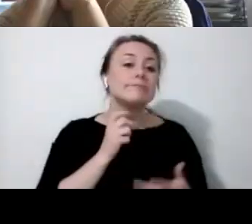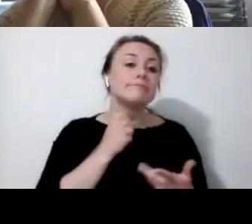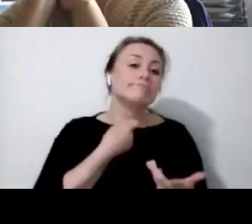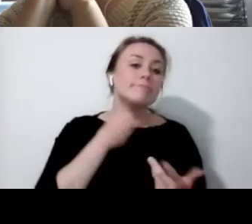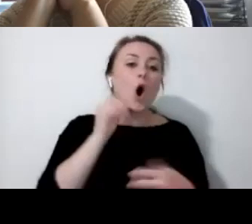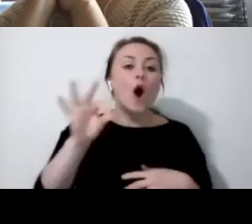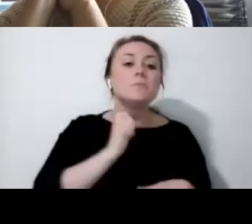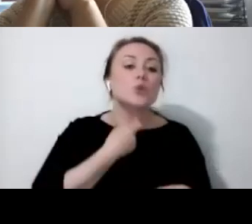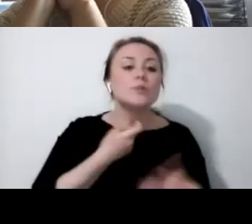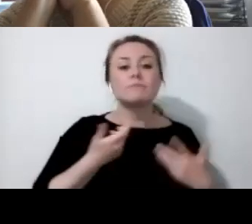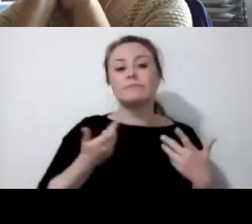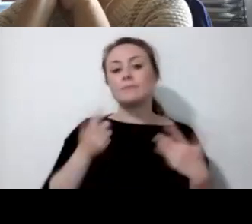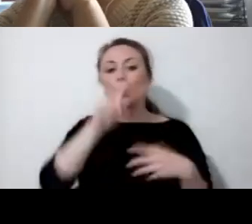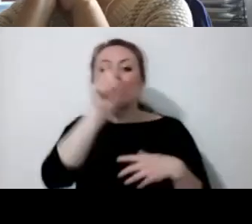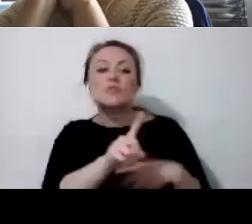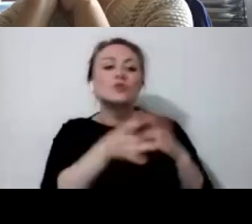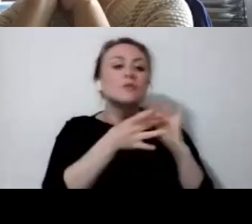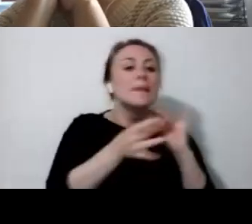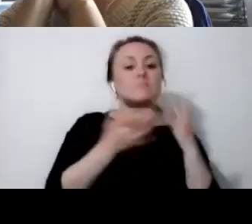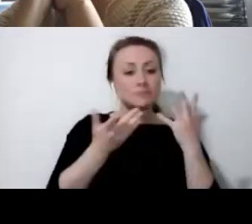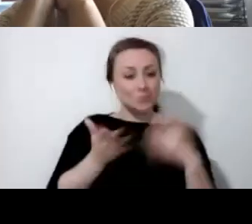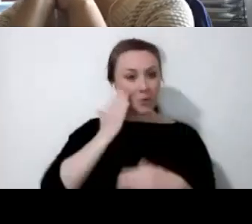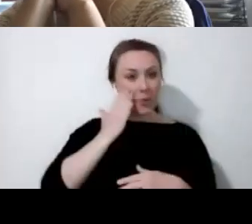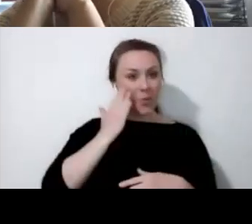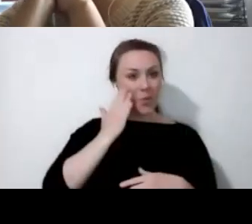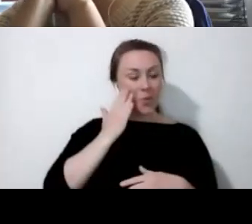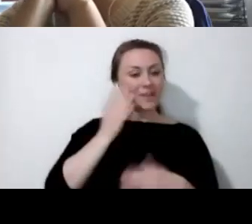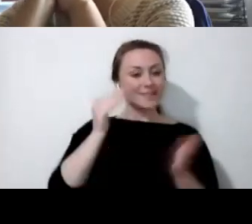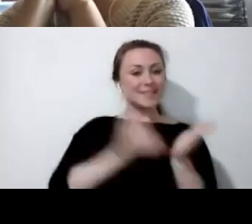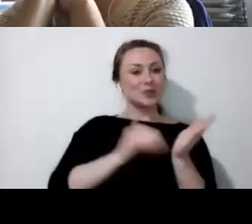comment, we know that Dr. Kovac has developed so many friends.